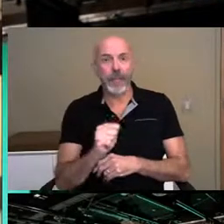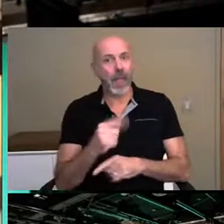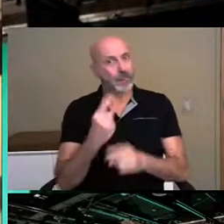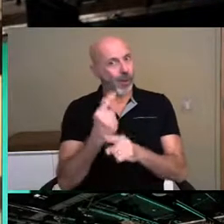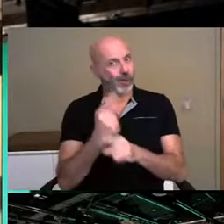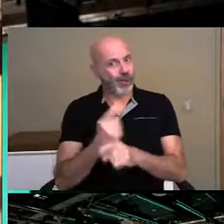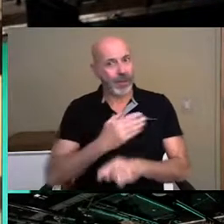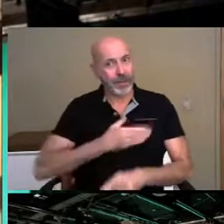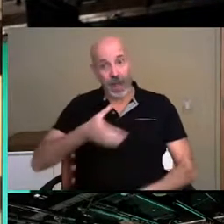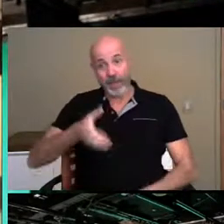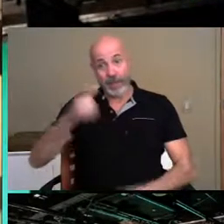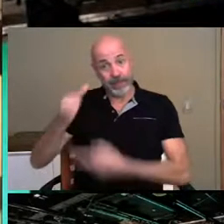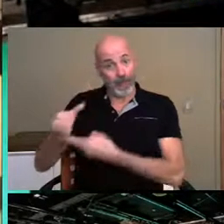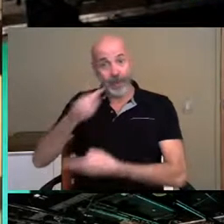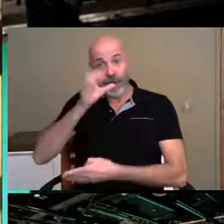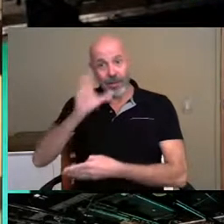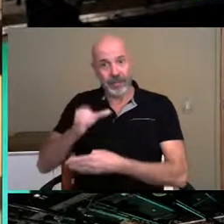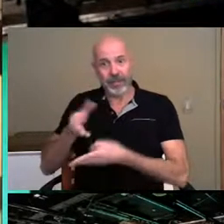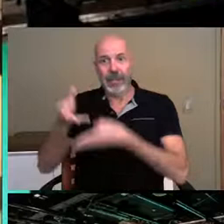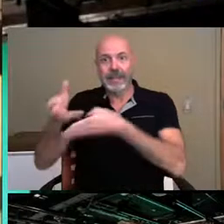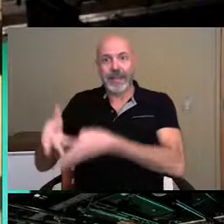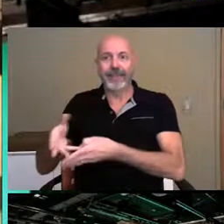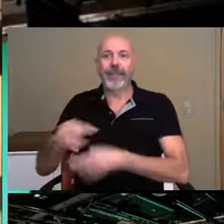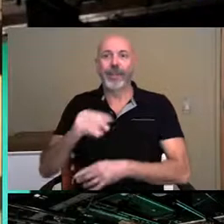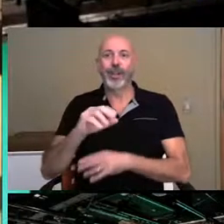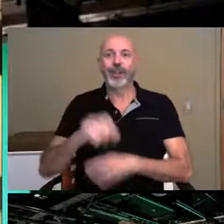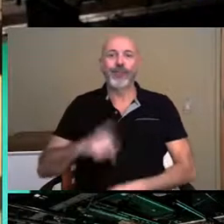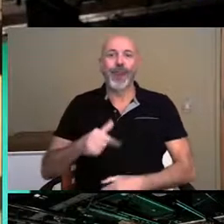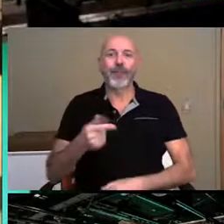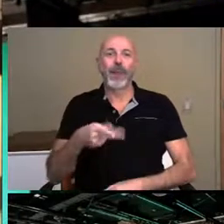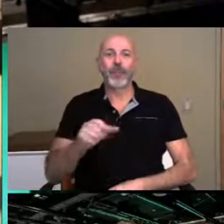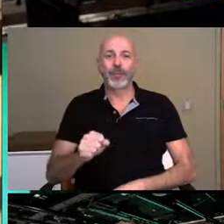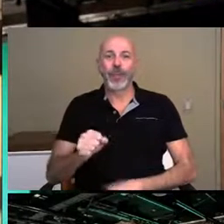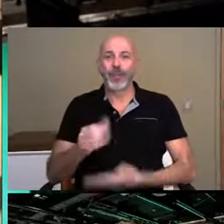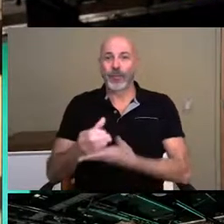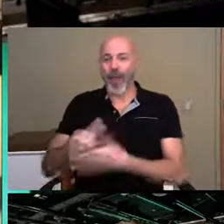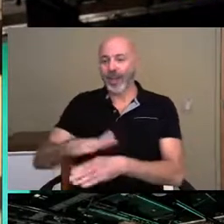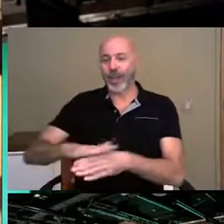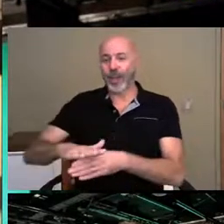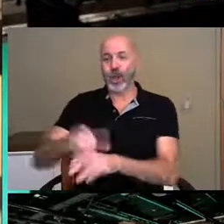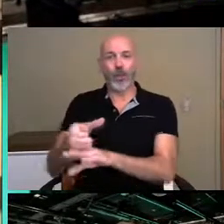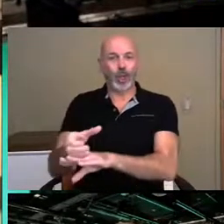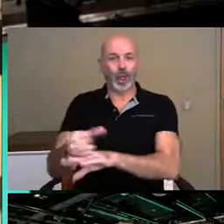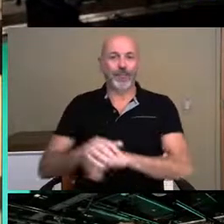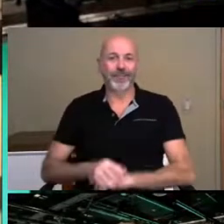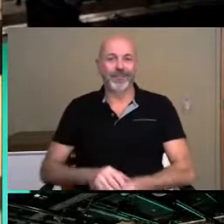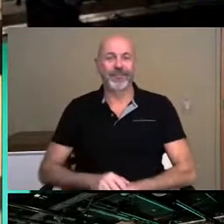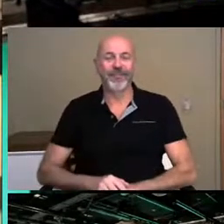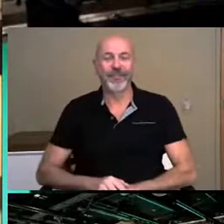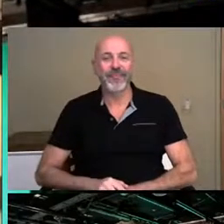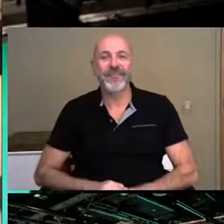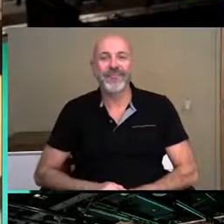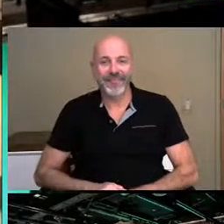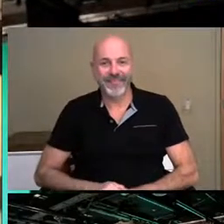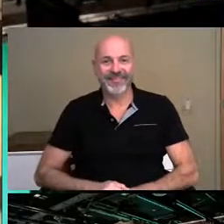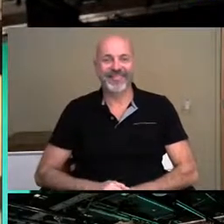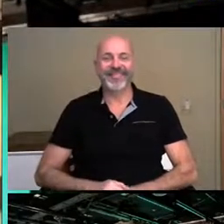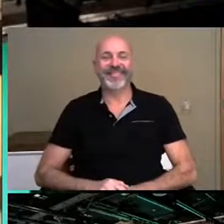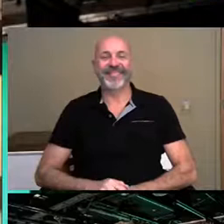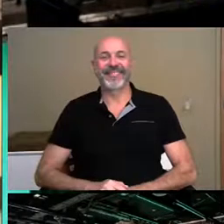appropriately, my beverage is sitting on my Greater Palm Springs Pride culture, coaster, excuse